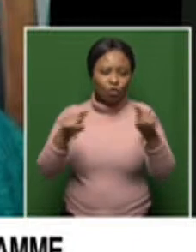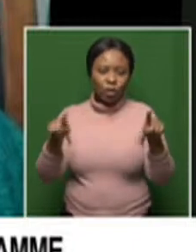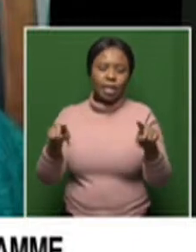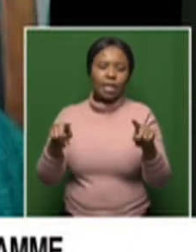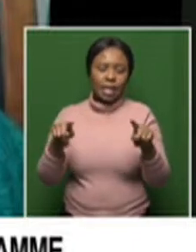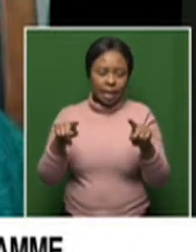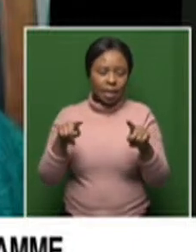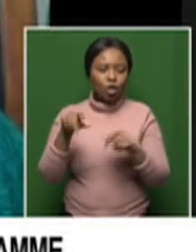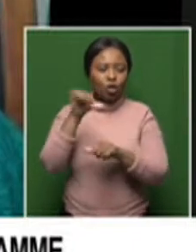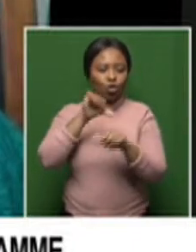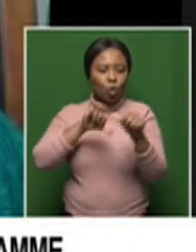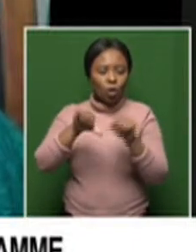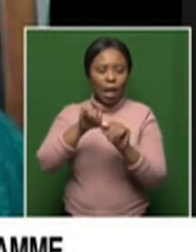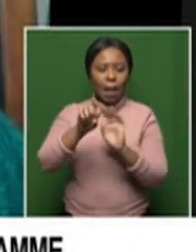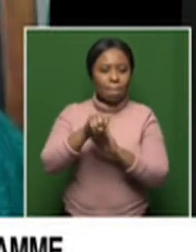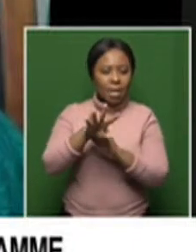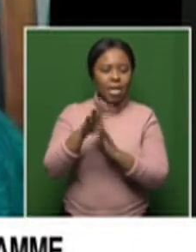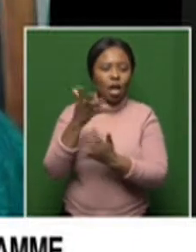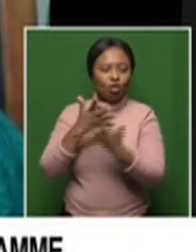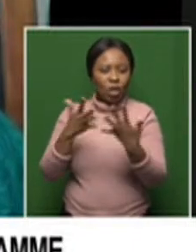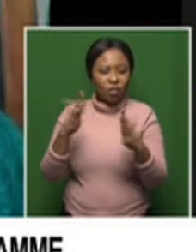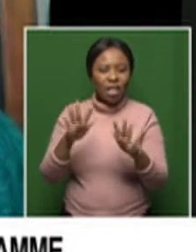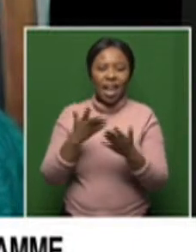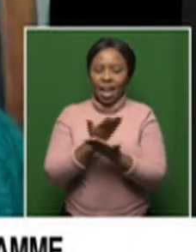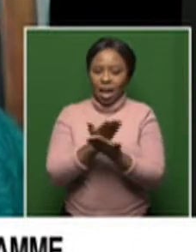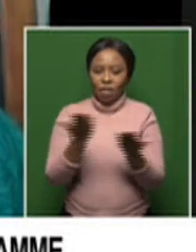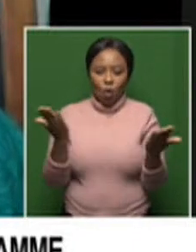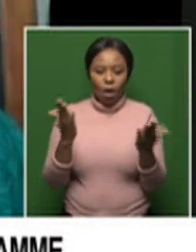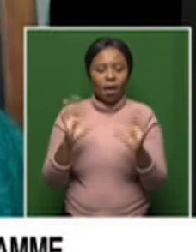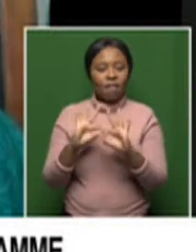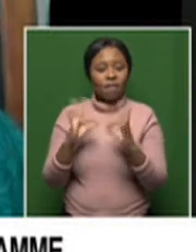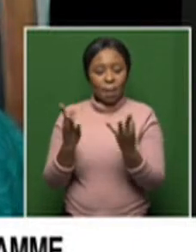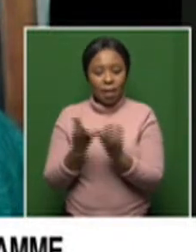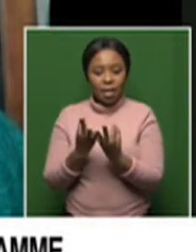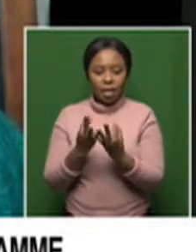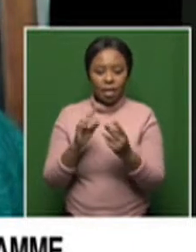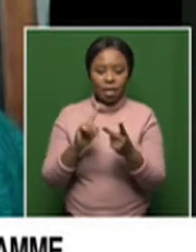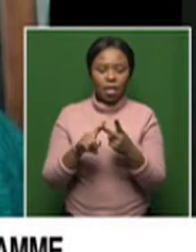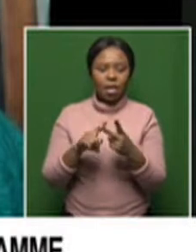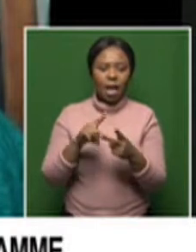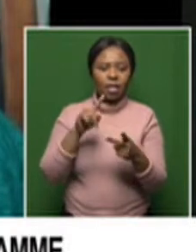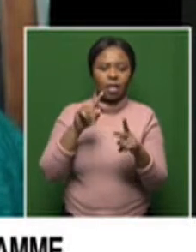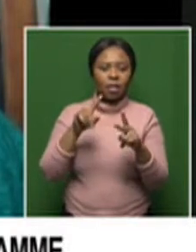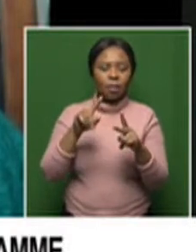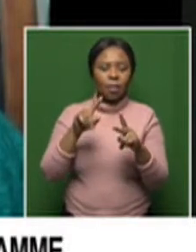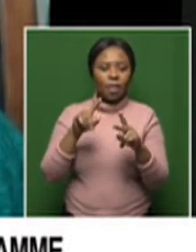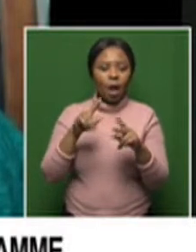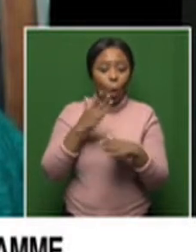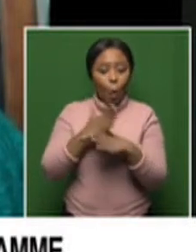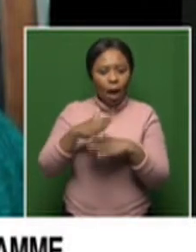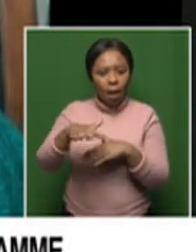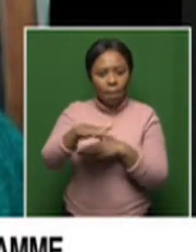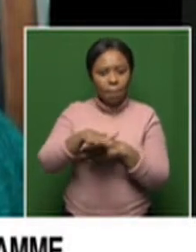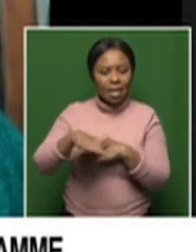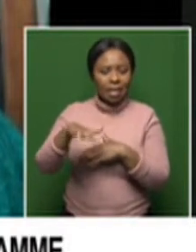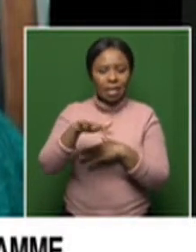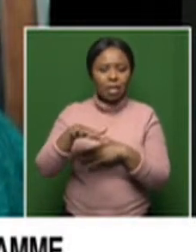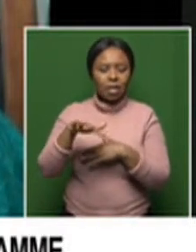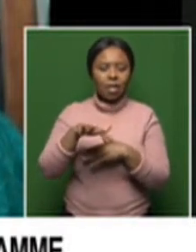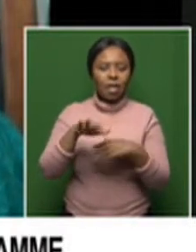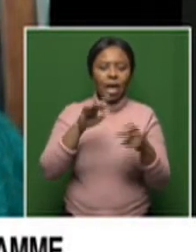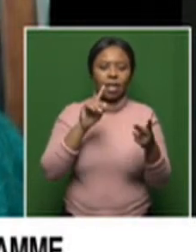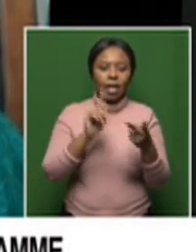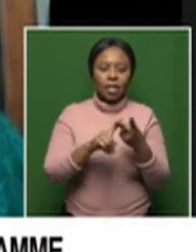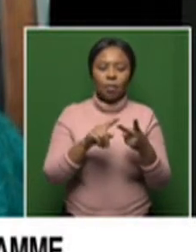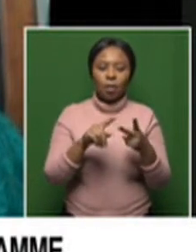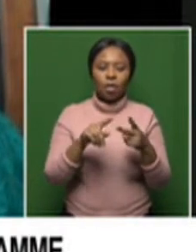in the social media platforms everywhere, in our families, in our workplace, who continue to say good